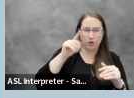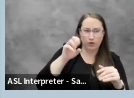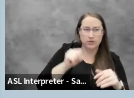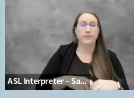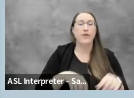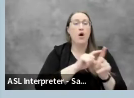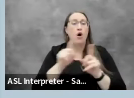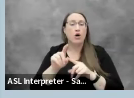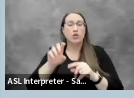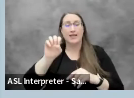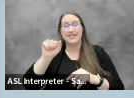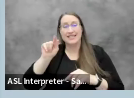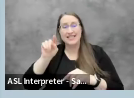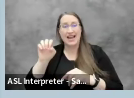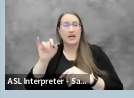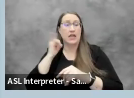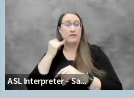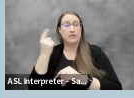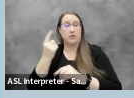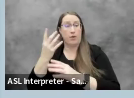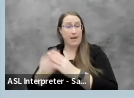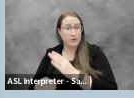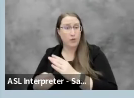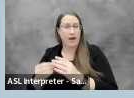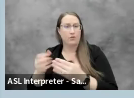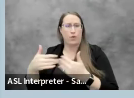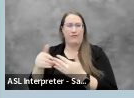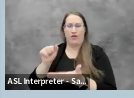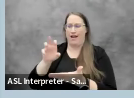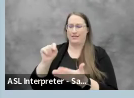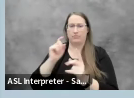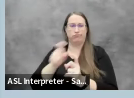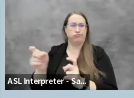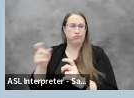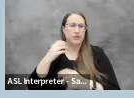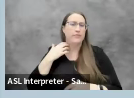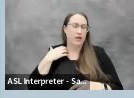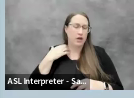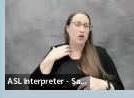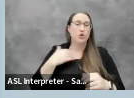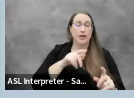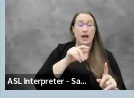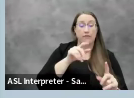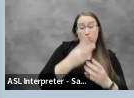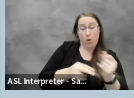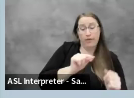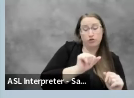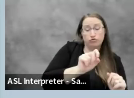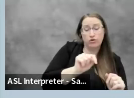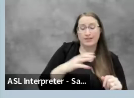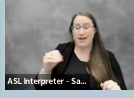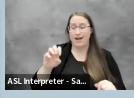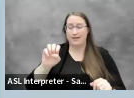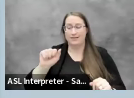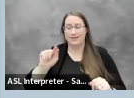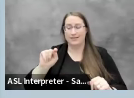So if someone doesn't have a trust, they can have an estate. Someone can have a trust and they can have an estate. We want an